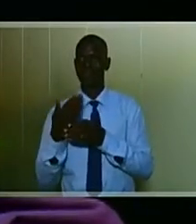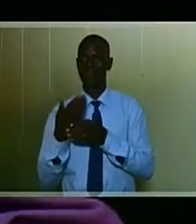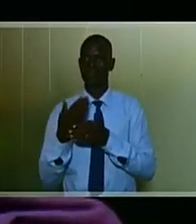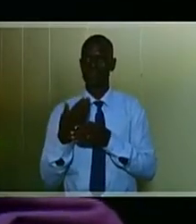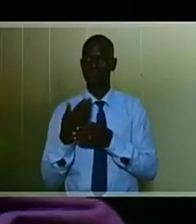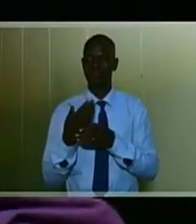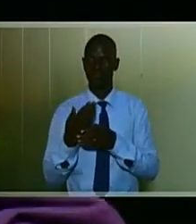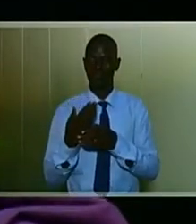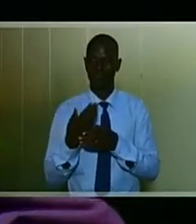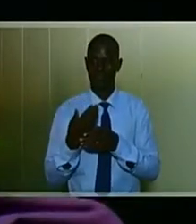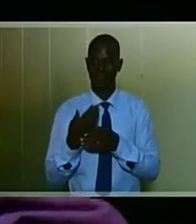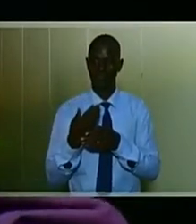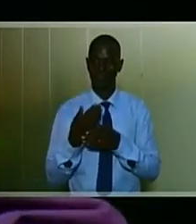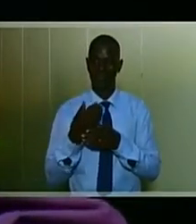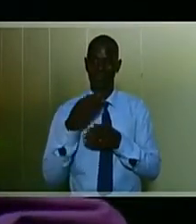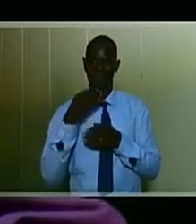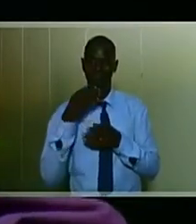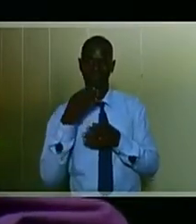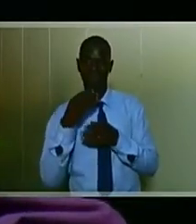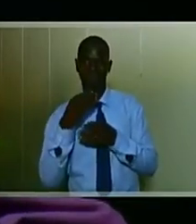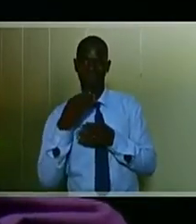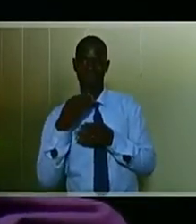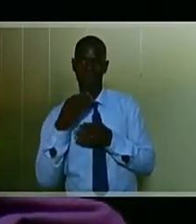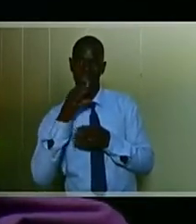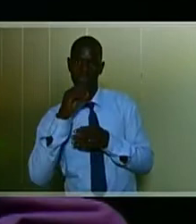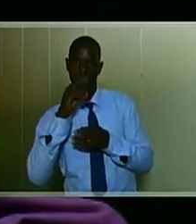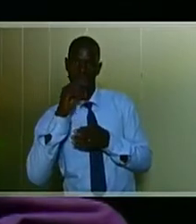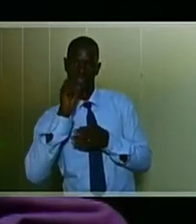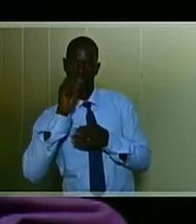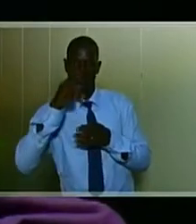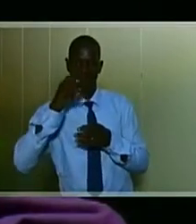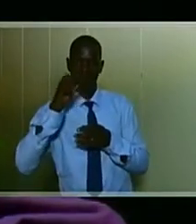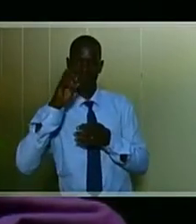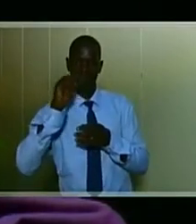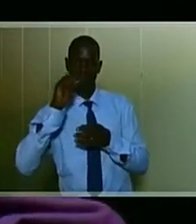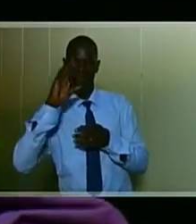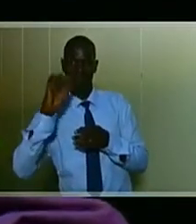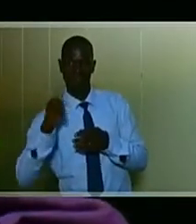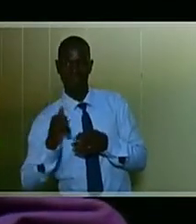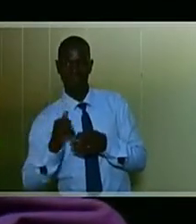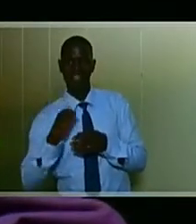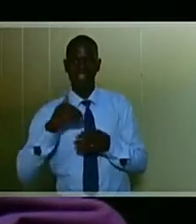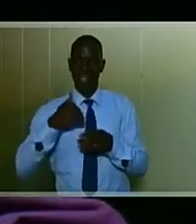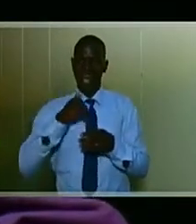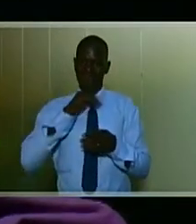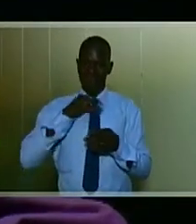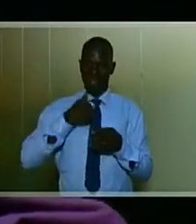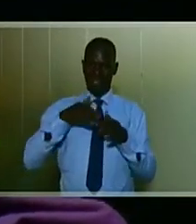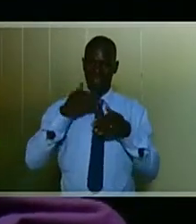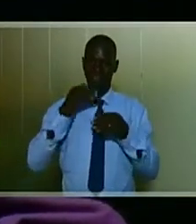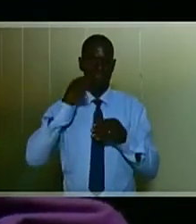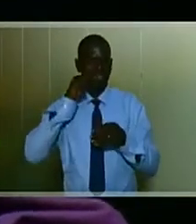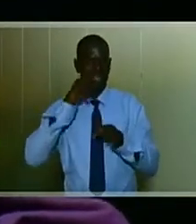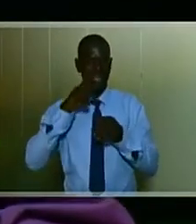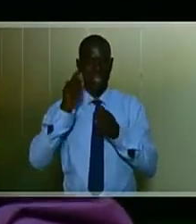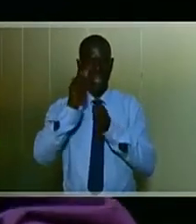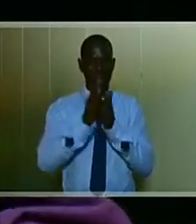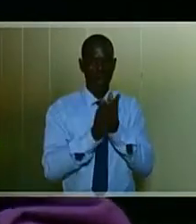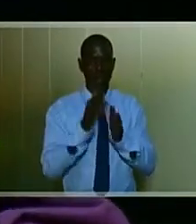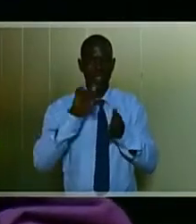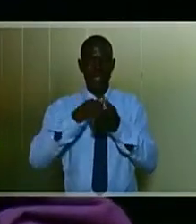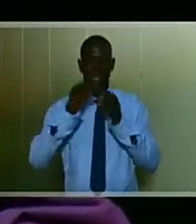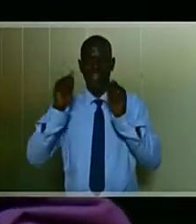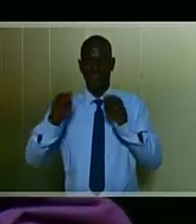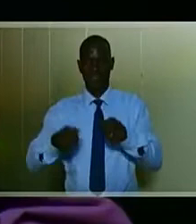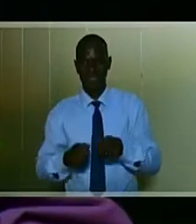conspiracy around not giving Nigeria a law that can